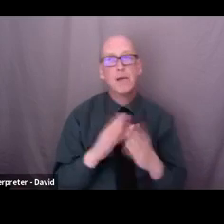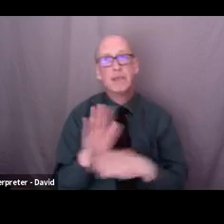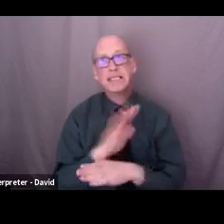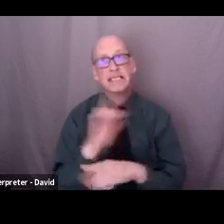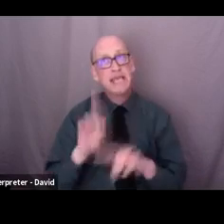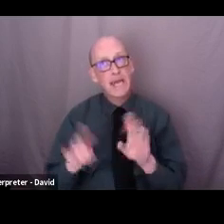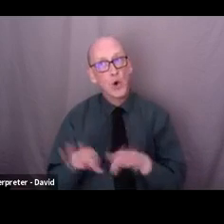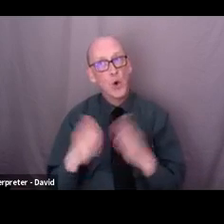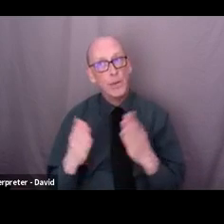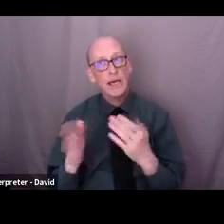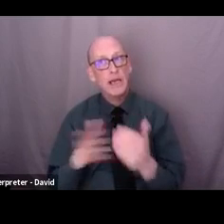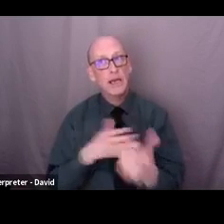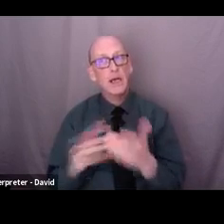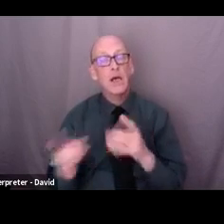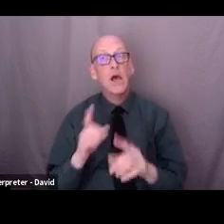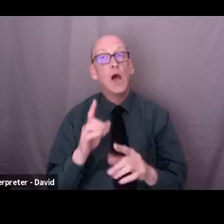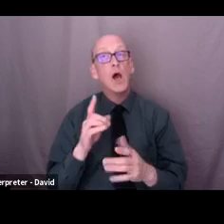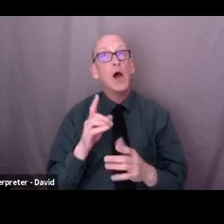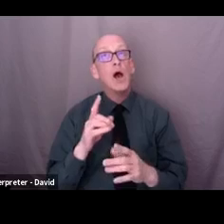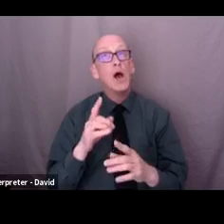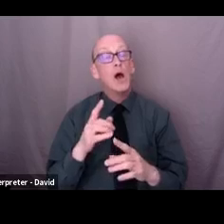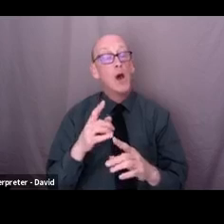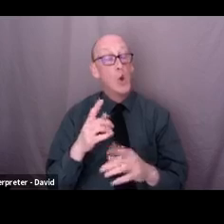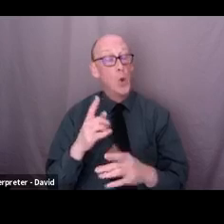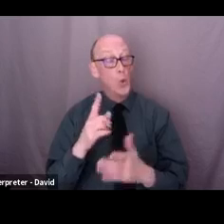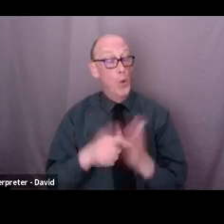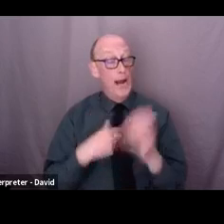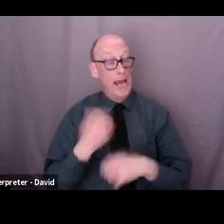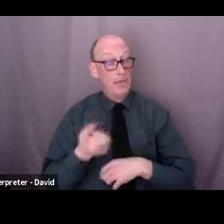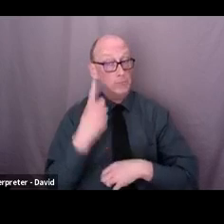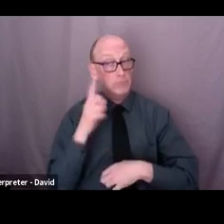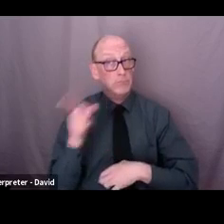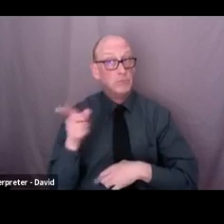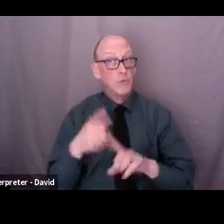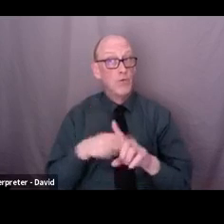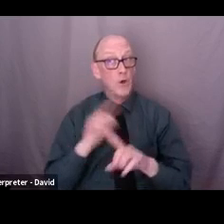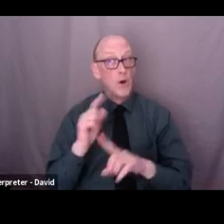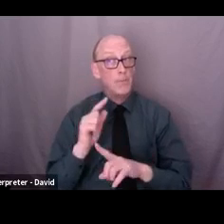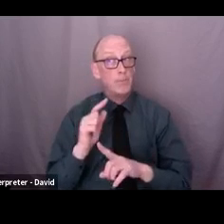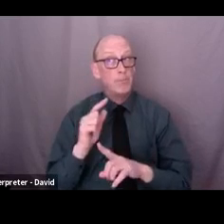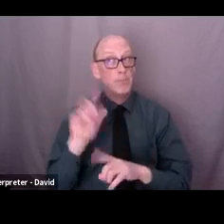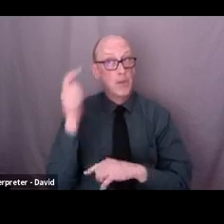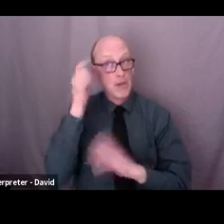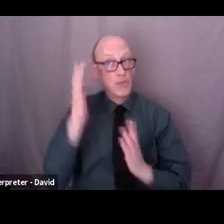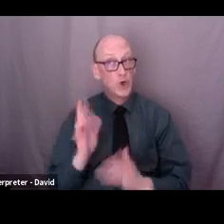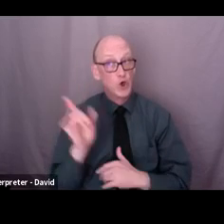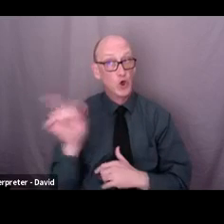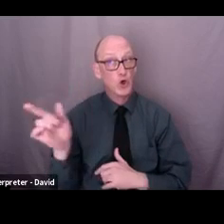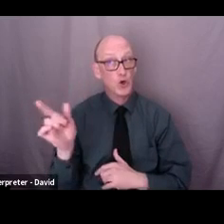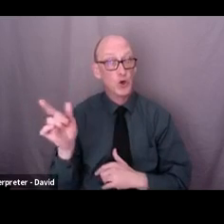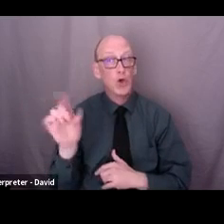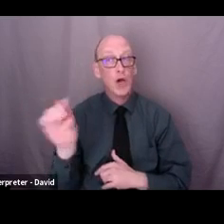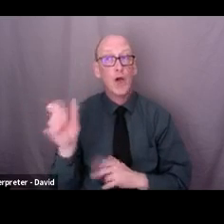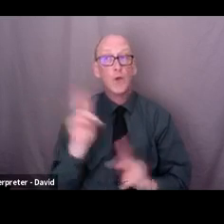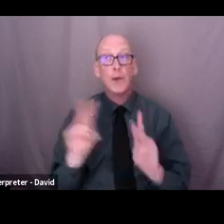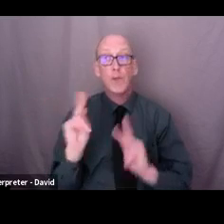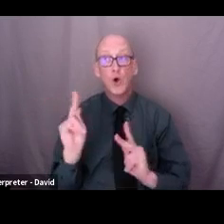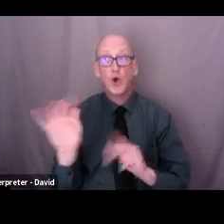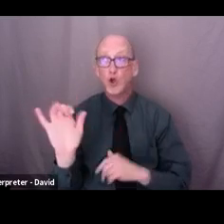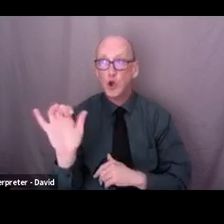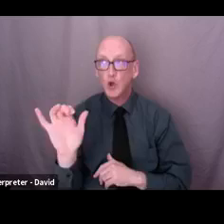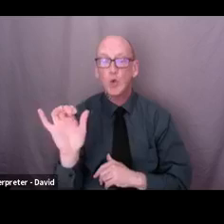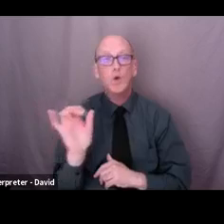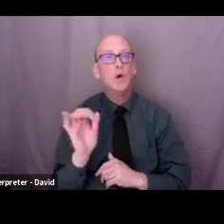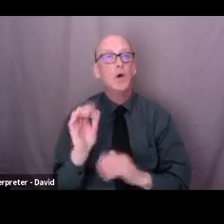that from what I'm hearing and interpreting from what I'm hearing from the governor and others is that